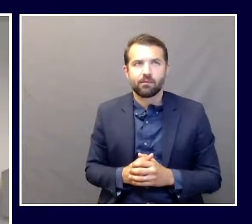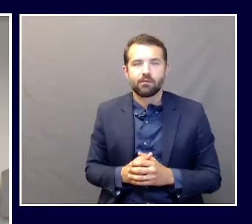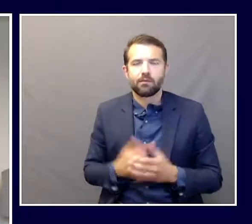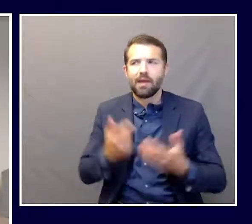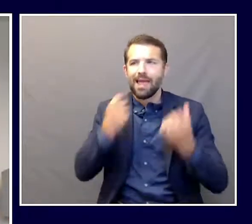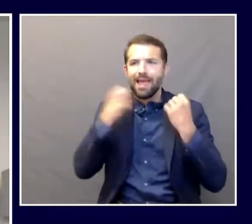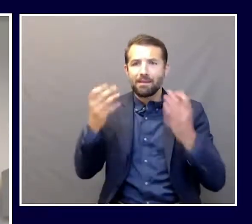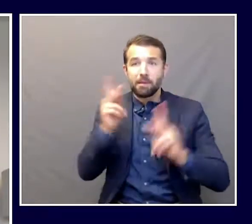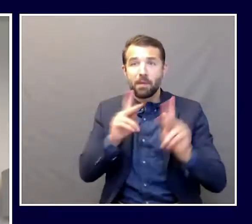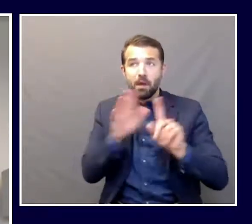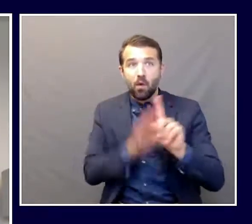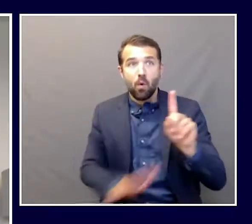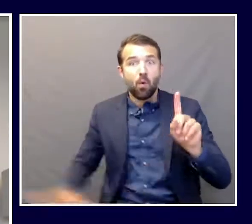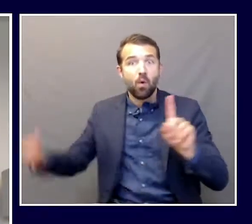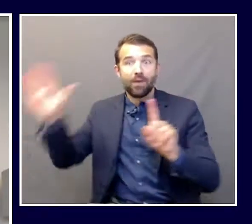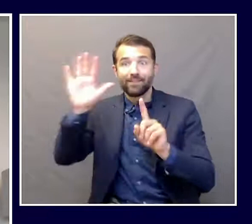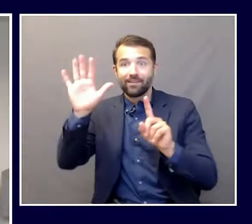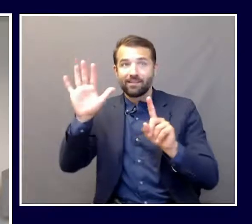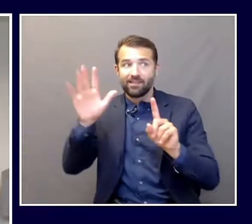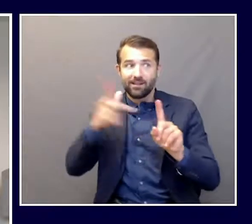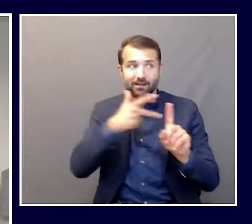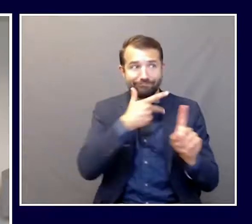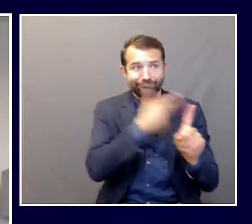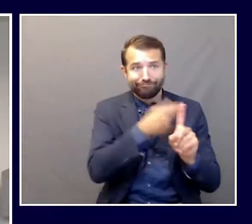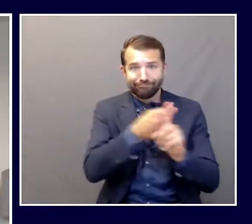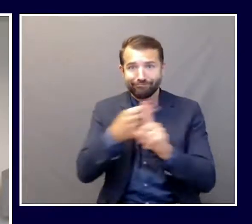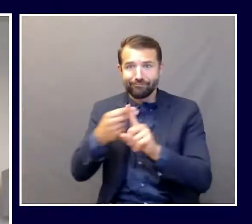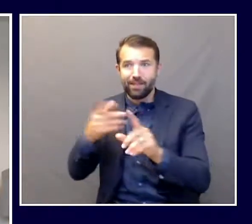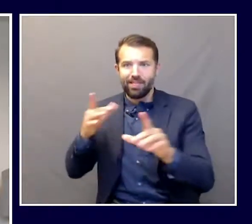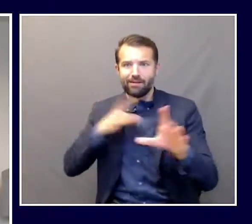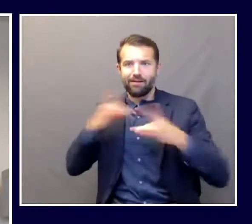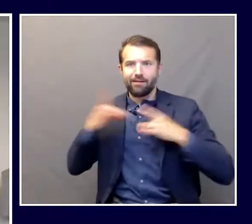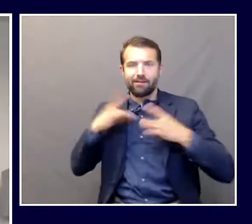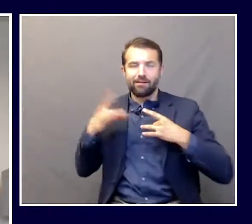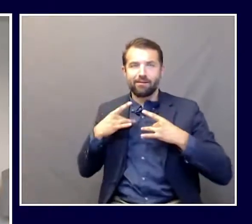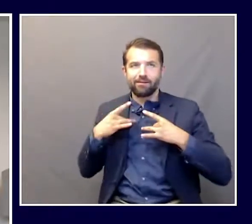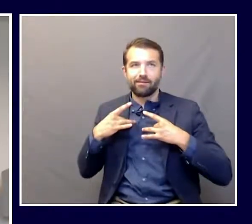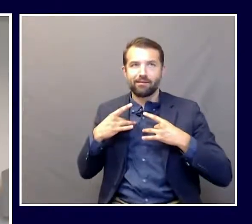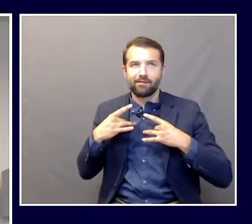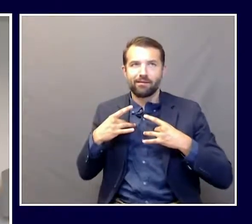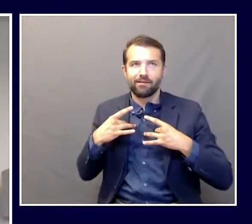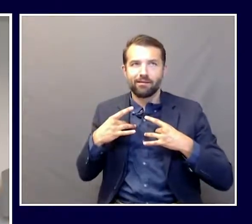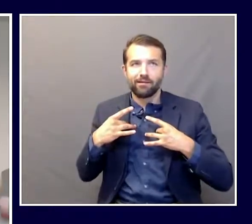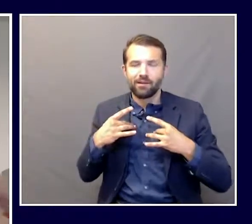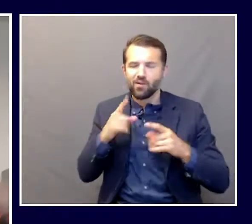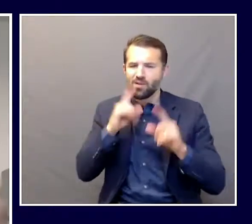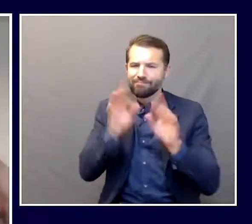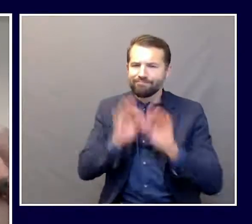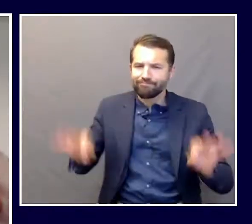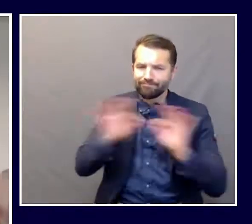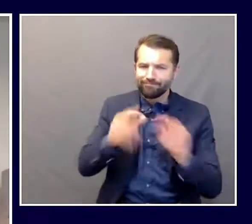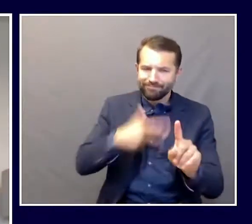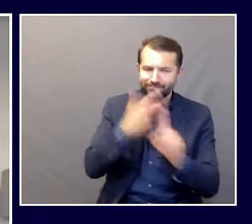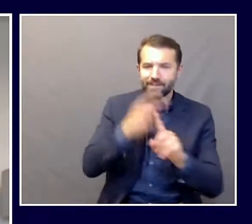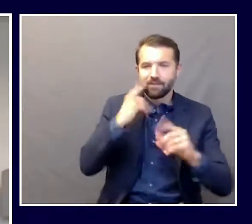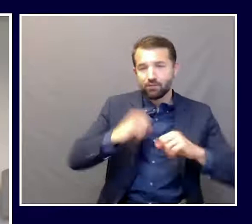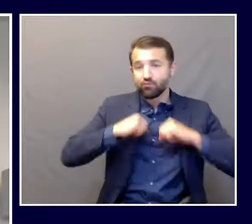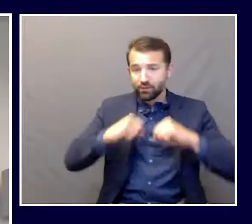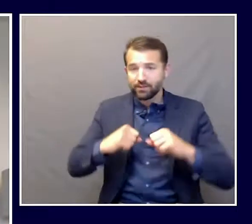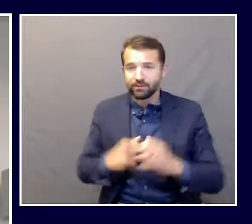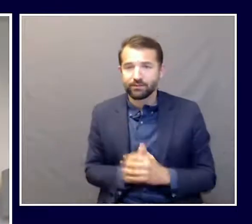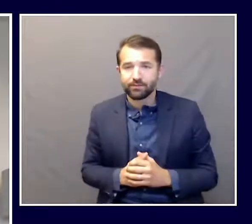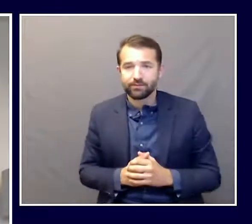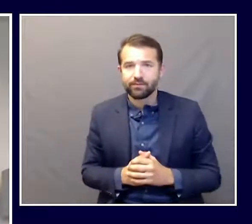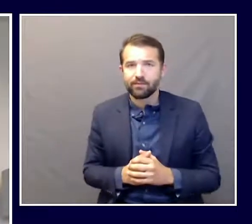the hospital. If you're a healthcare worker, I think if you haven't been vaccinated already, now, again, there's no better